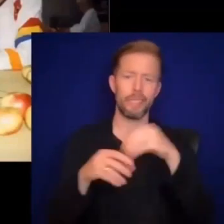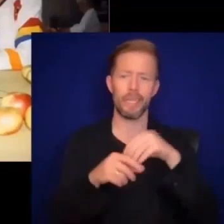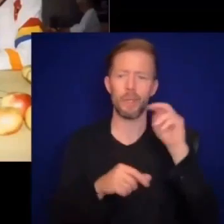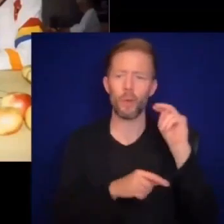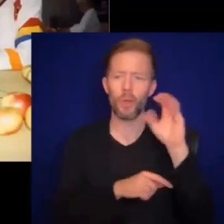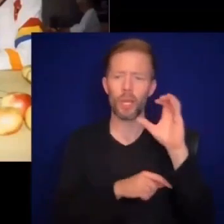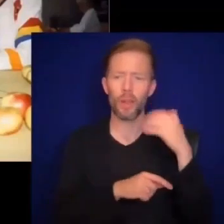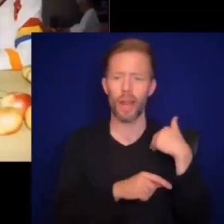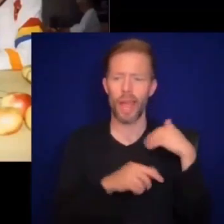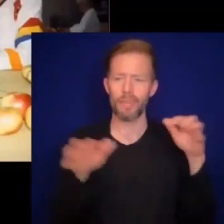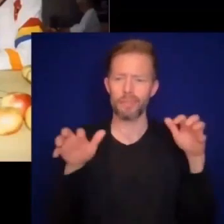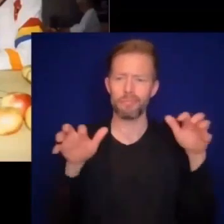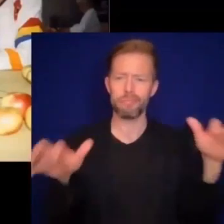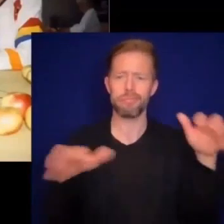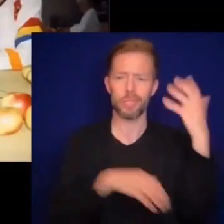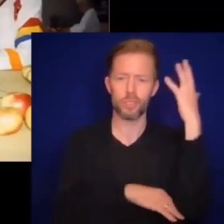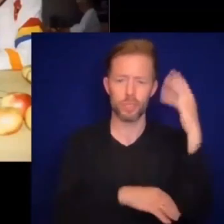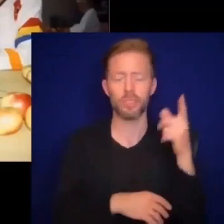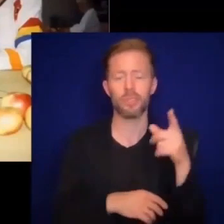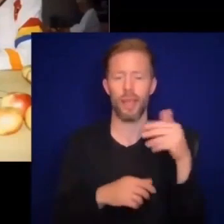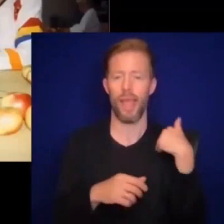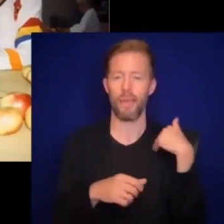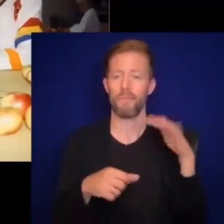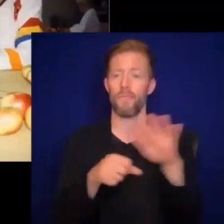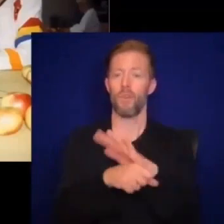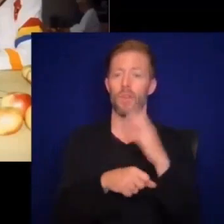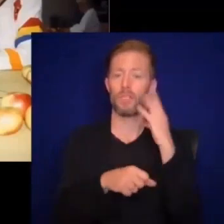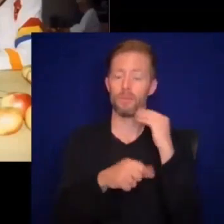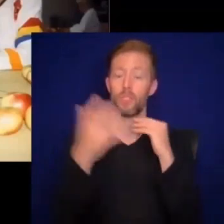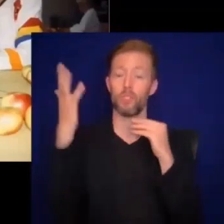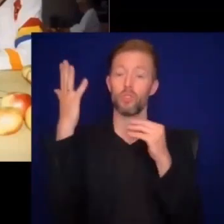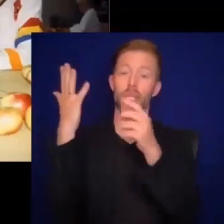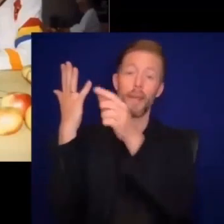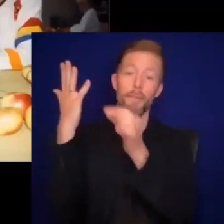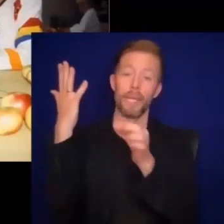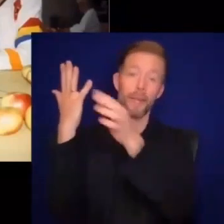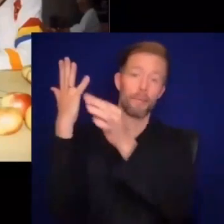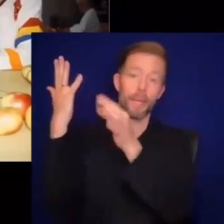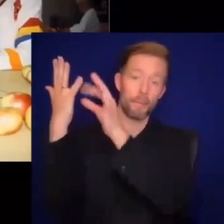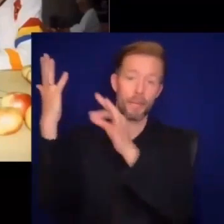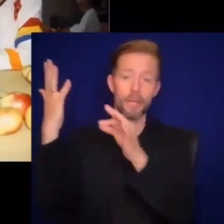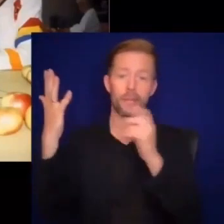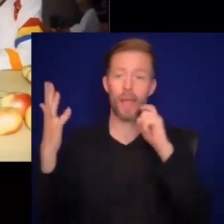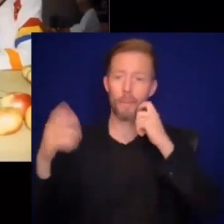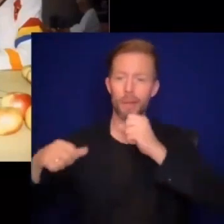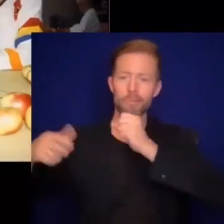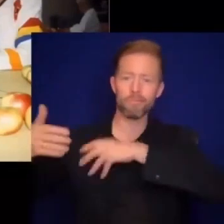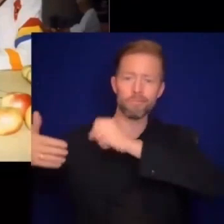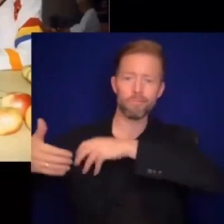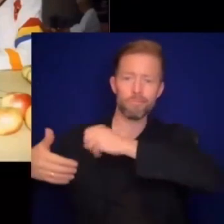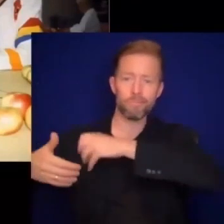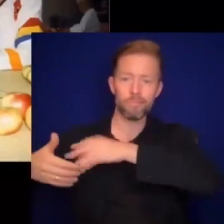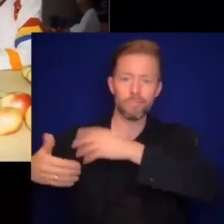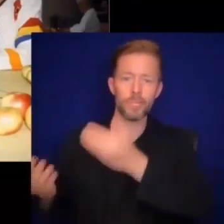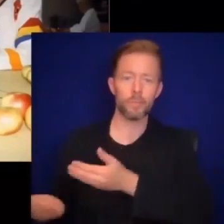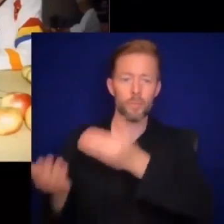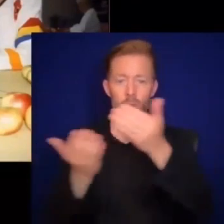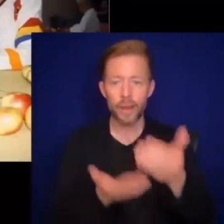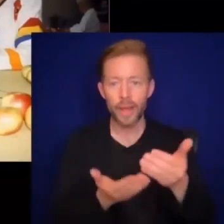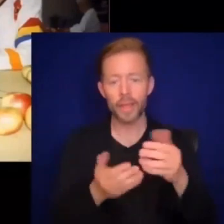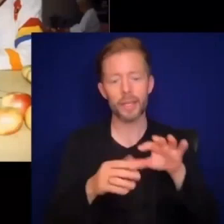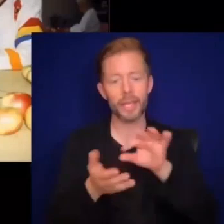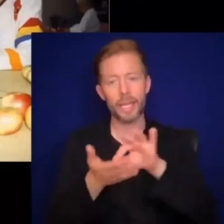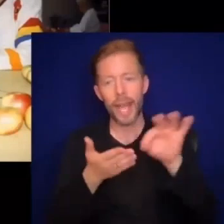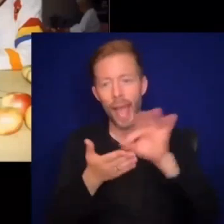North Carolina. And you have the full experience, collecting and harvesting the